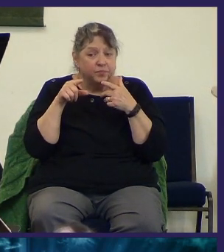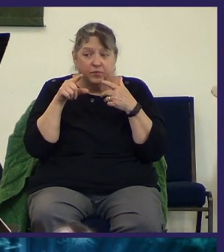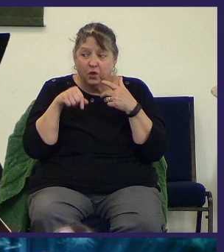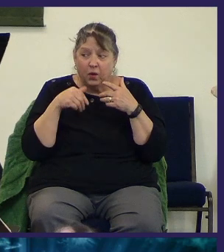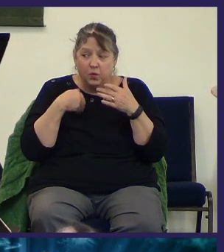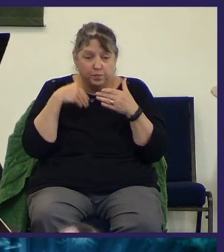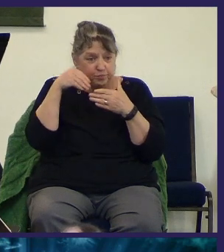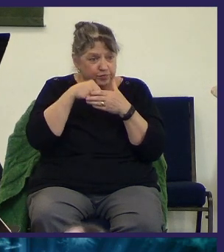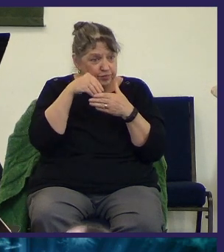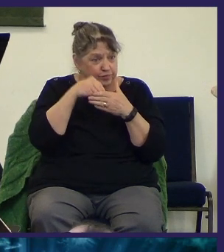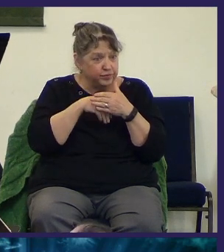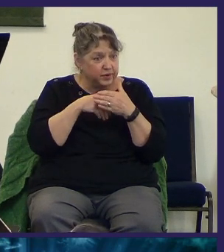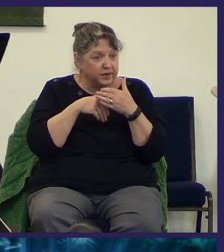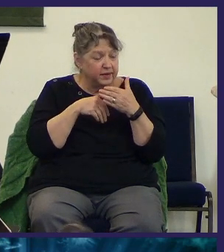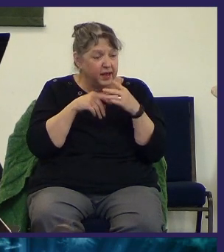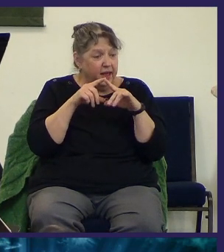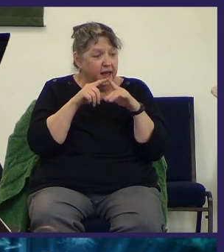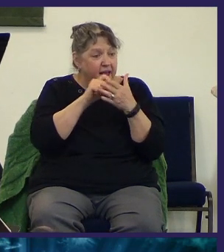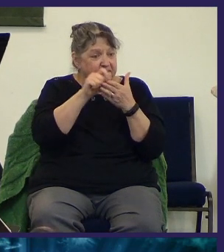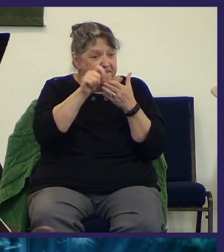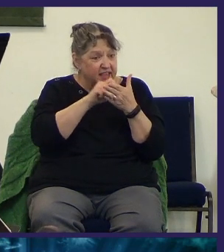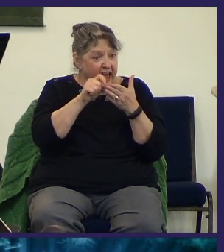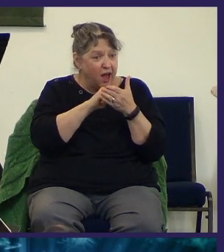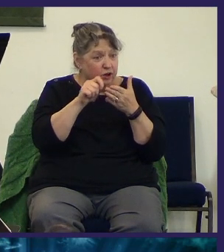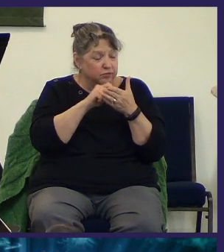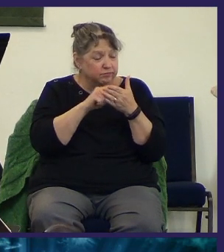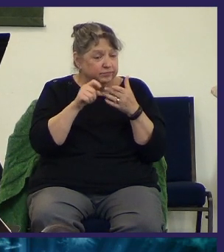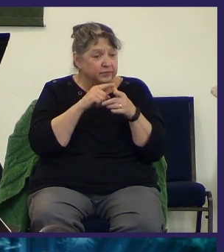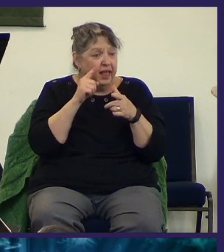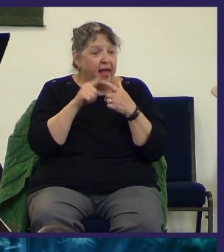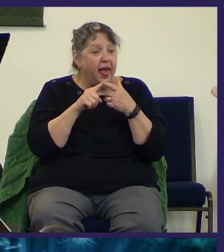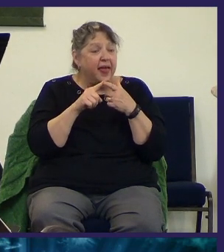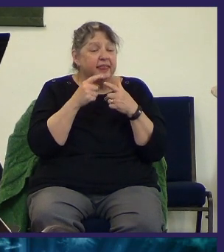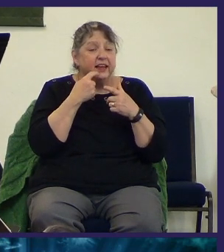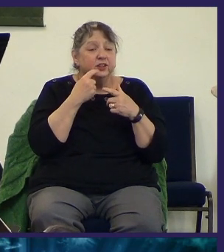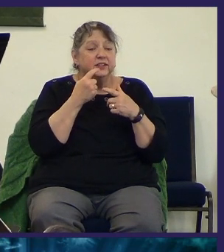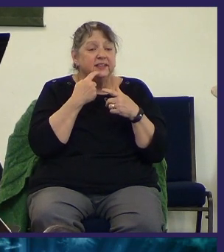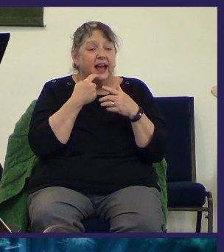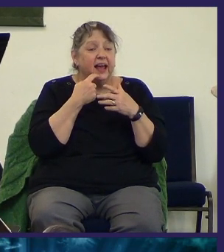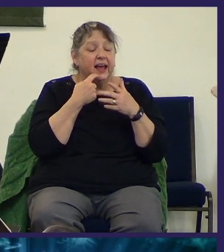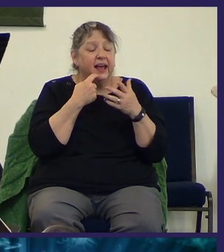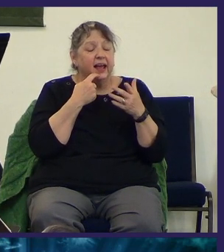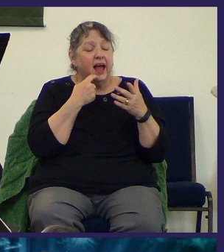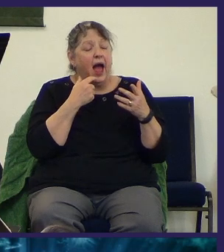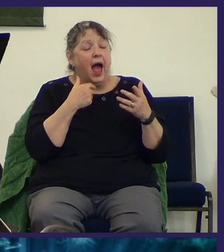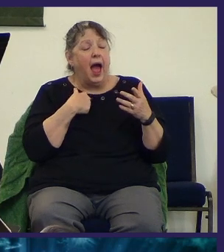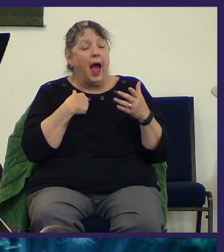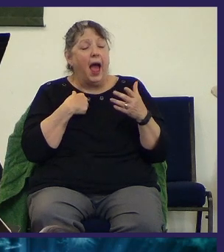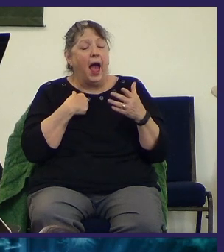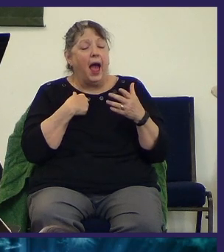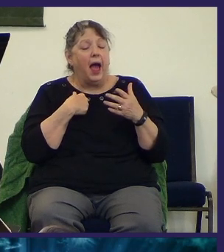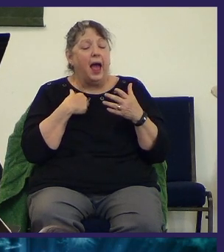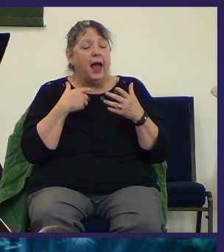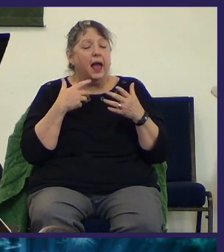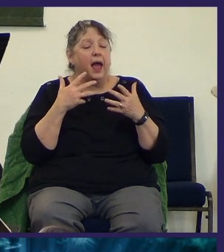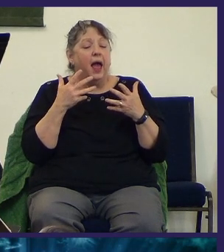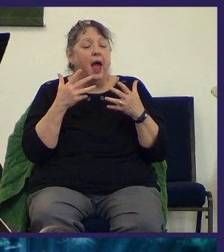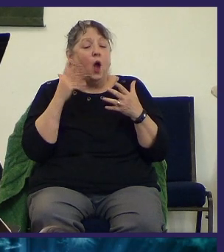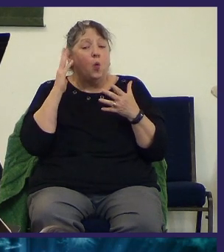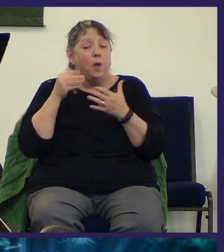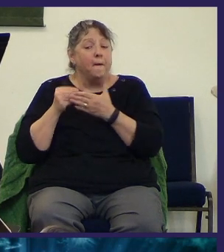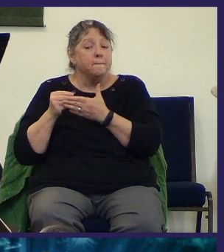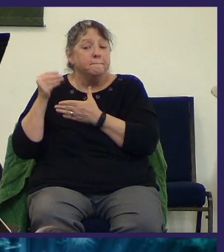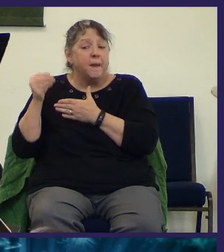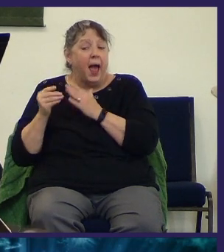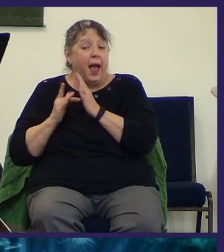so what you do is you'd fill out that card and you put a name in there and you would say i'm purchasing bibles in your name